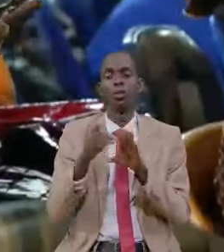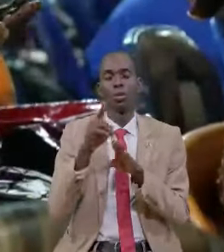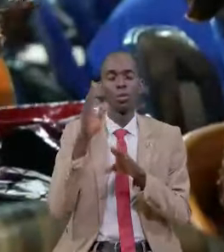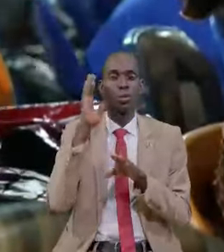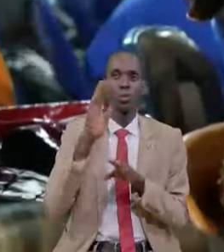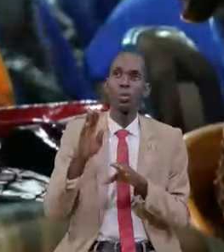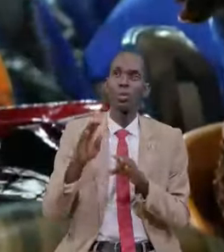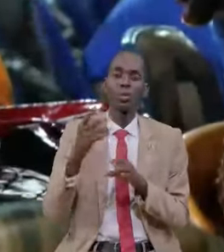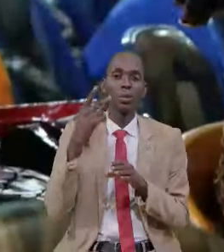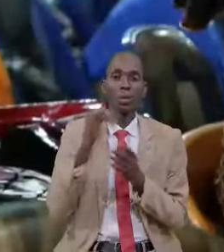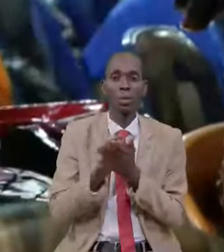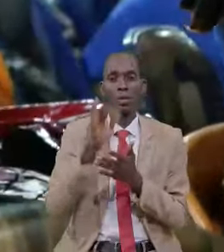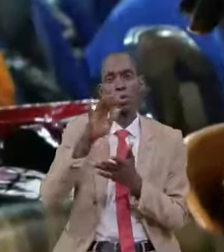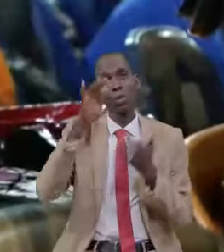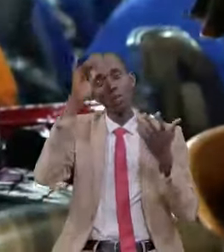will be opened.